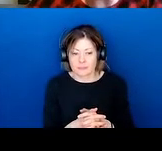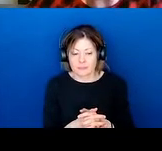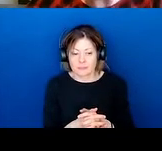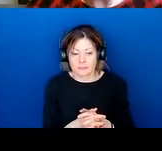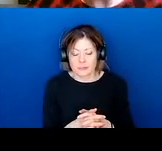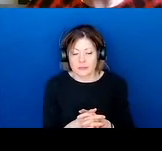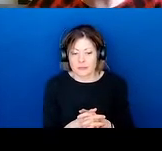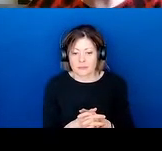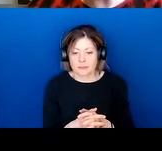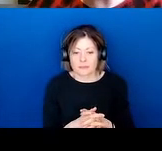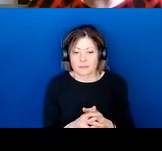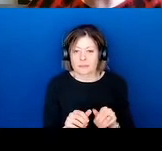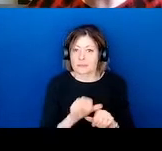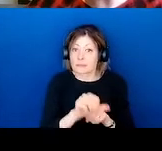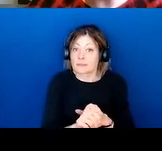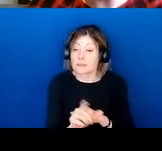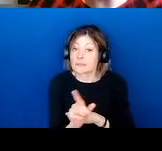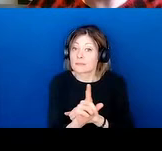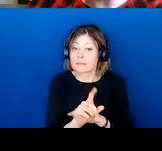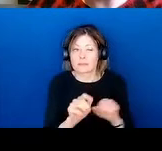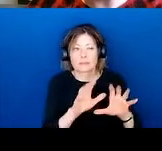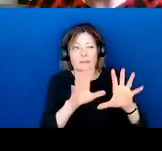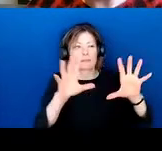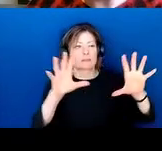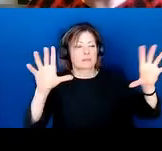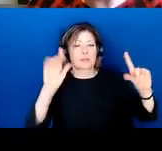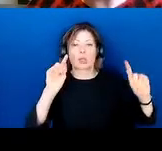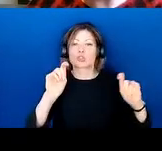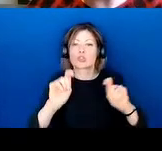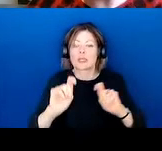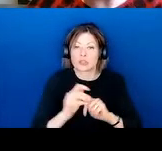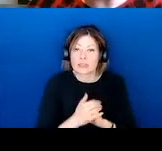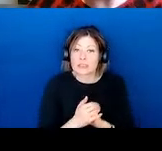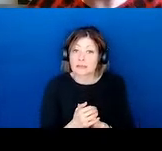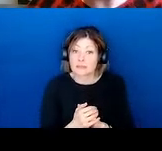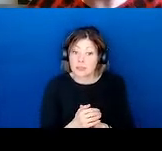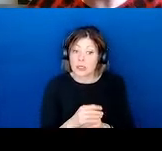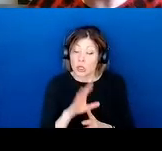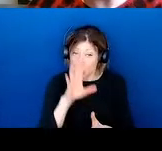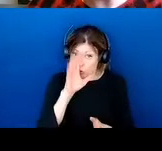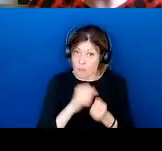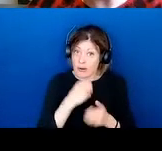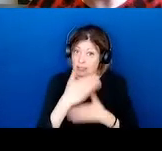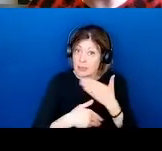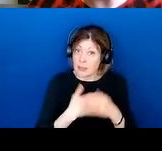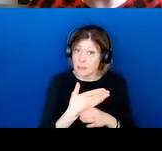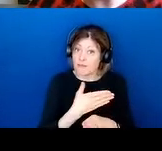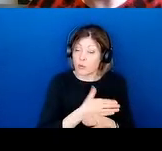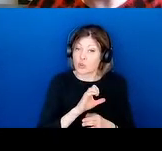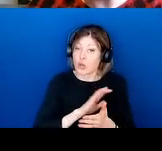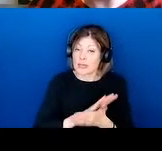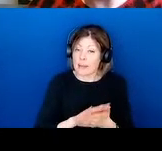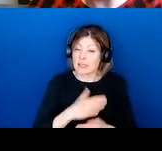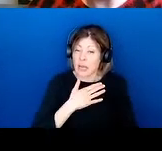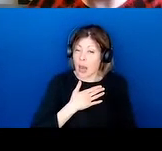From here on, the scenery changes. Remember the 2 landscape artists I mentioned at the beginning?